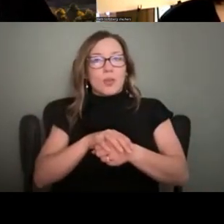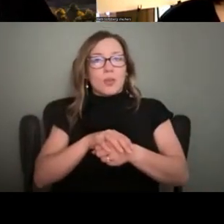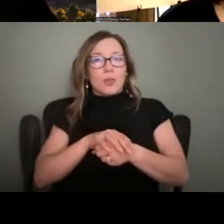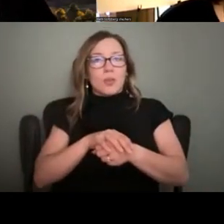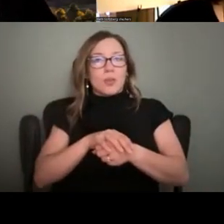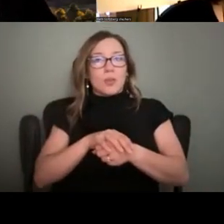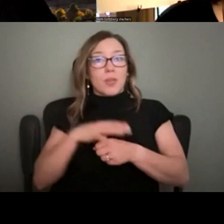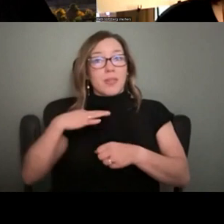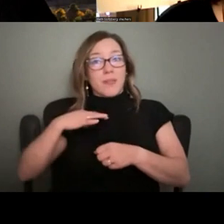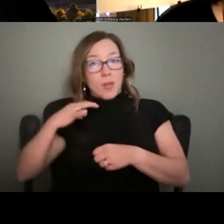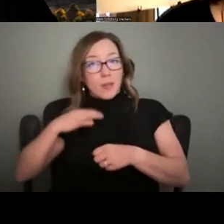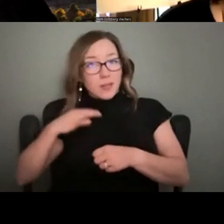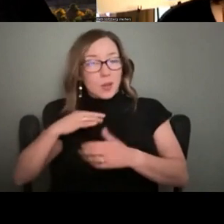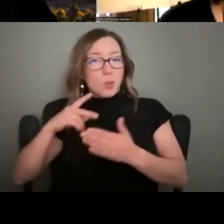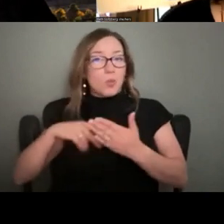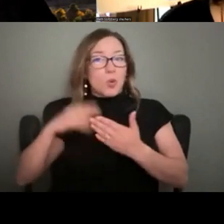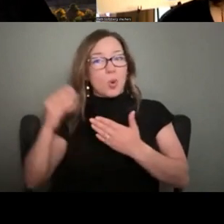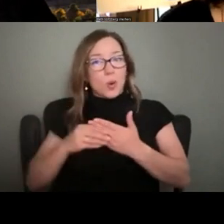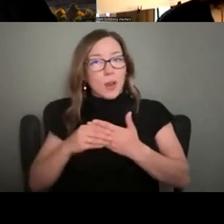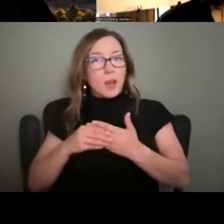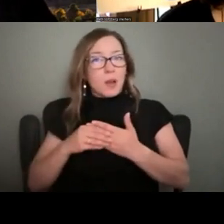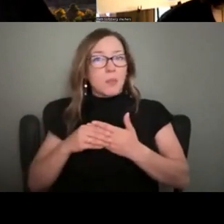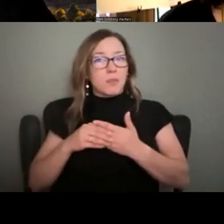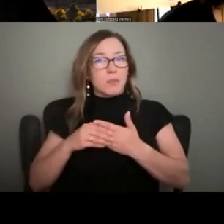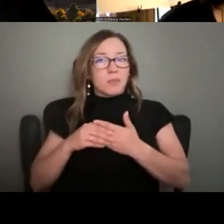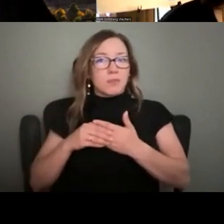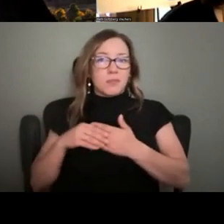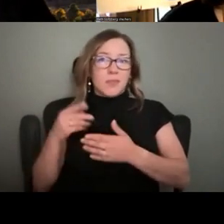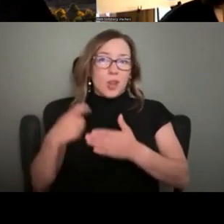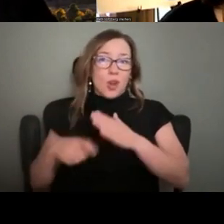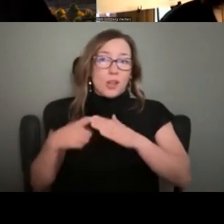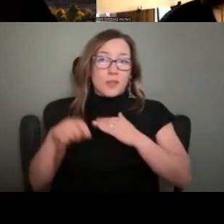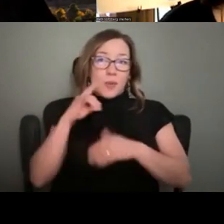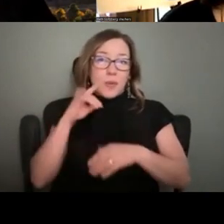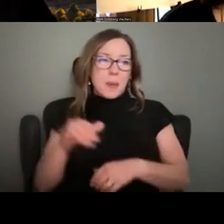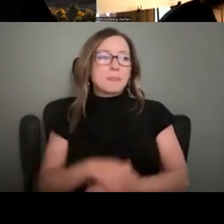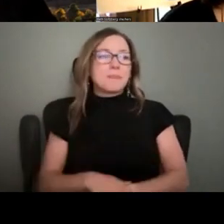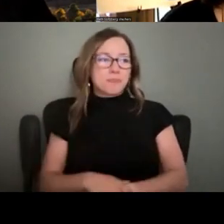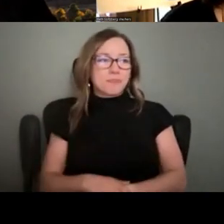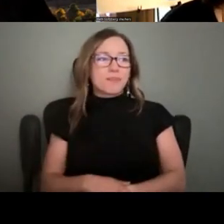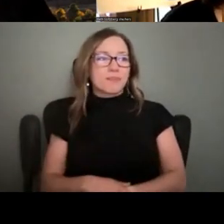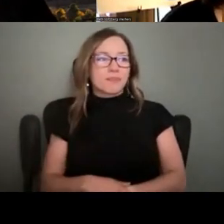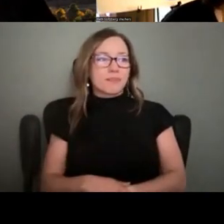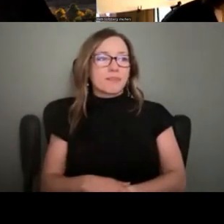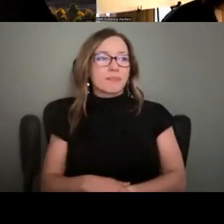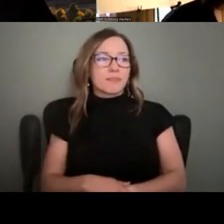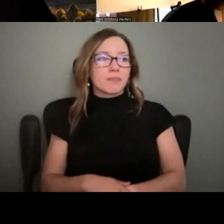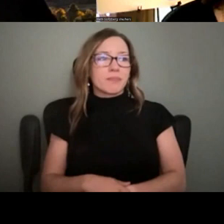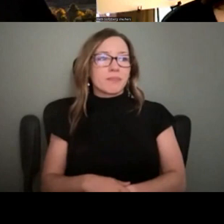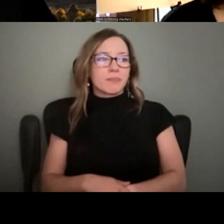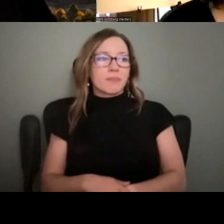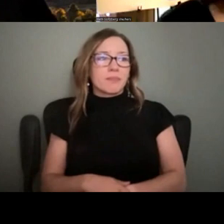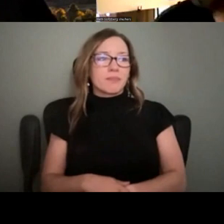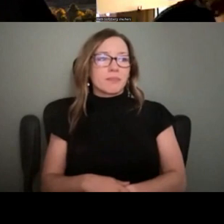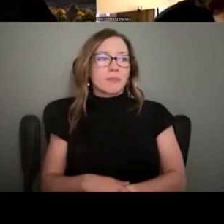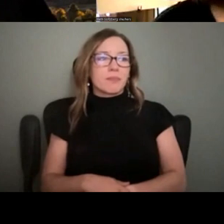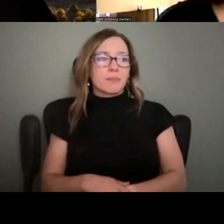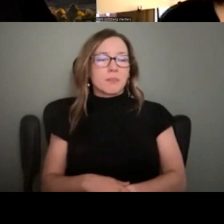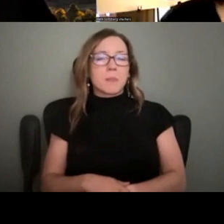the volunteer program, you know, the overheads for the volunteer program as well. So it's a variety of sources of